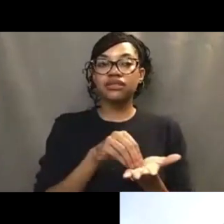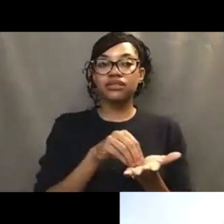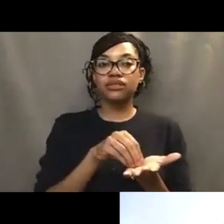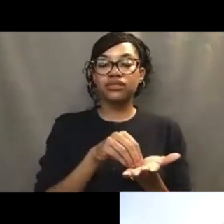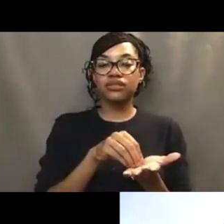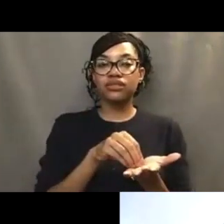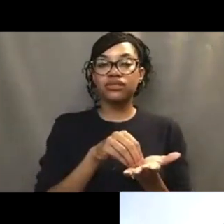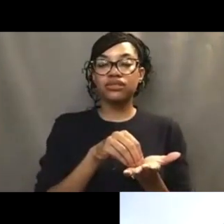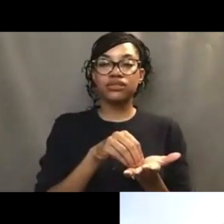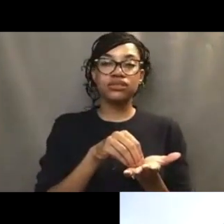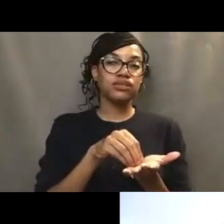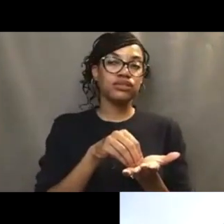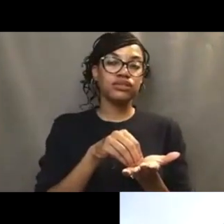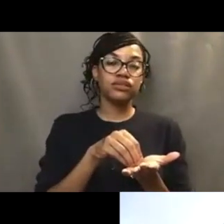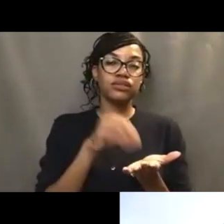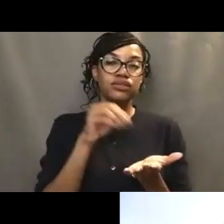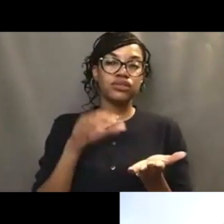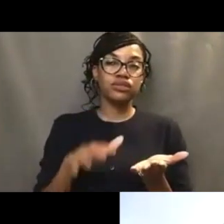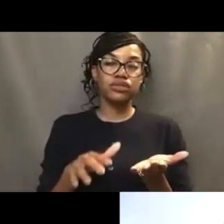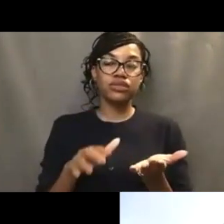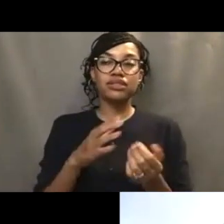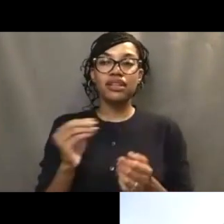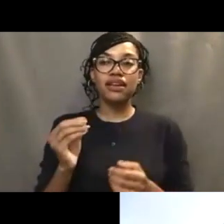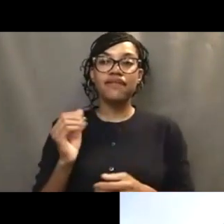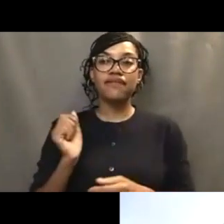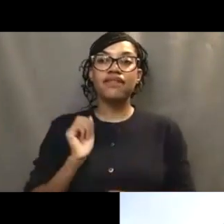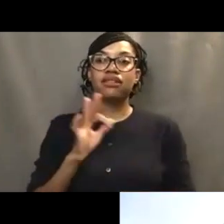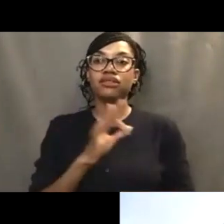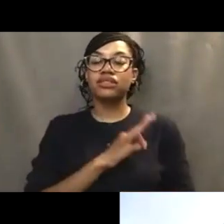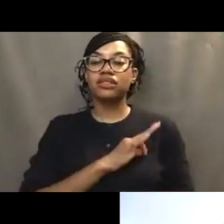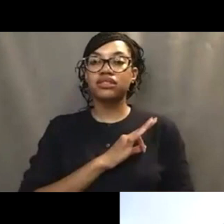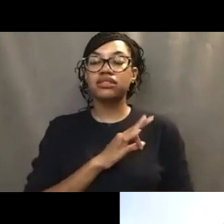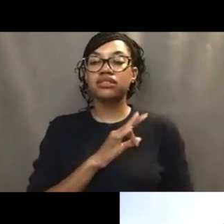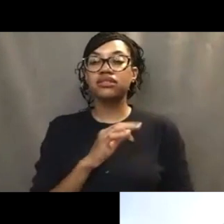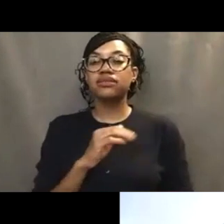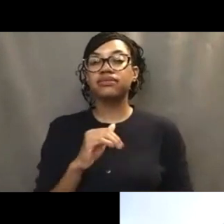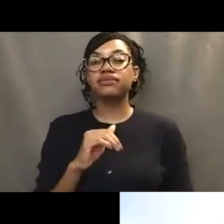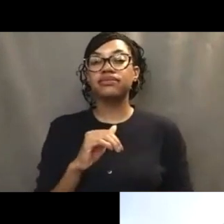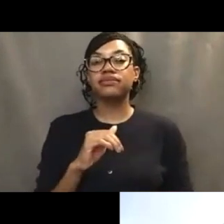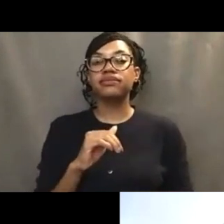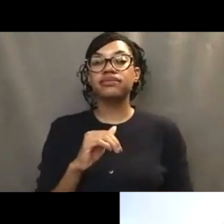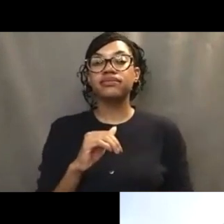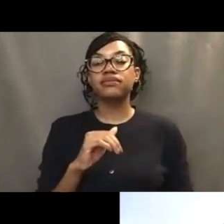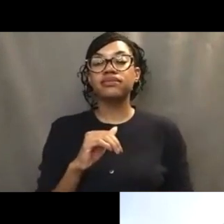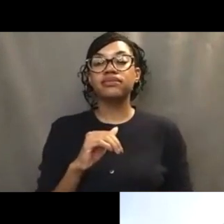like using different avenues to try to both talk